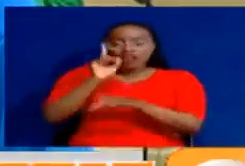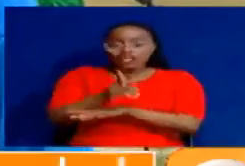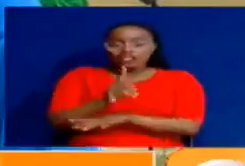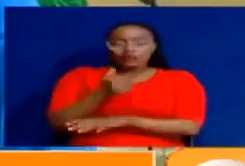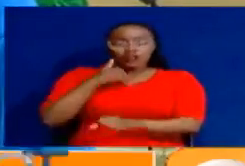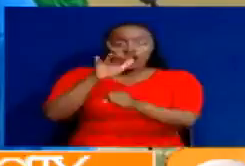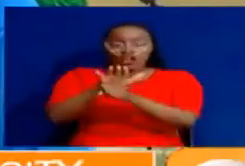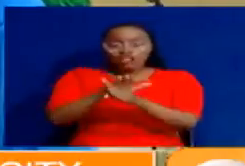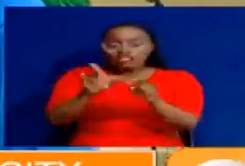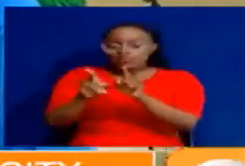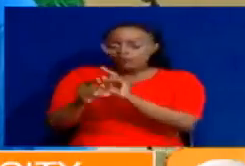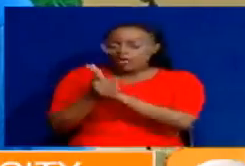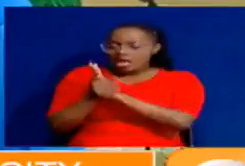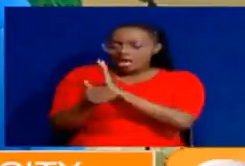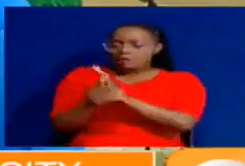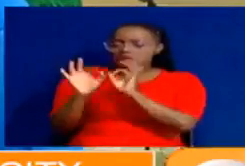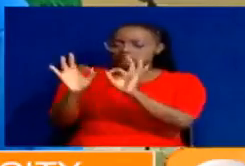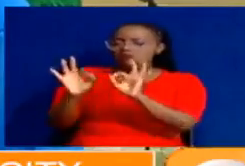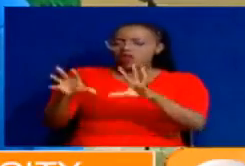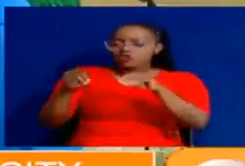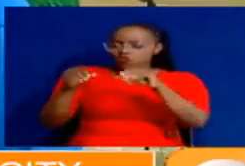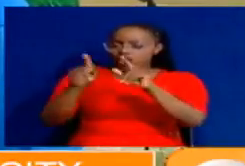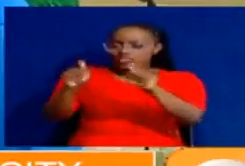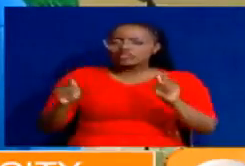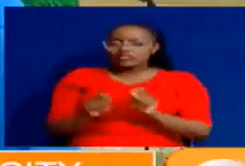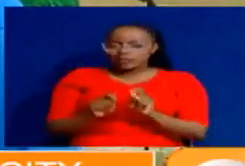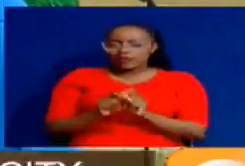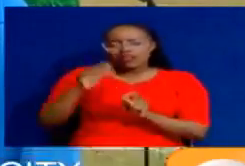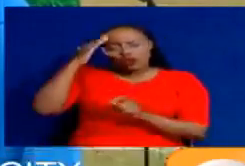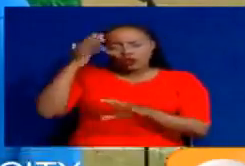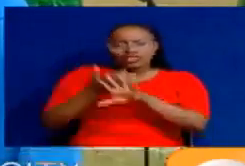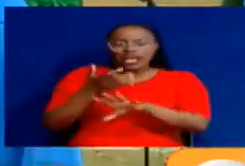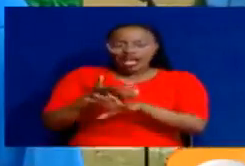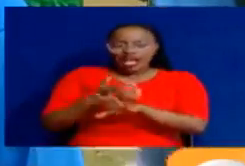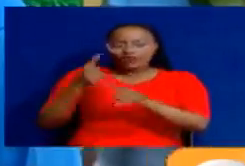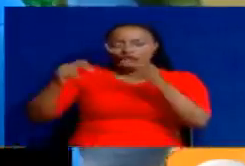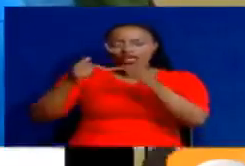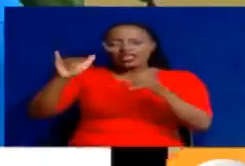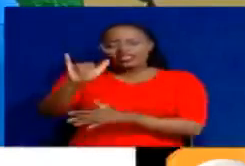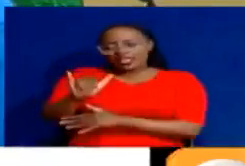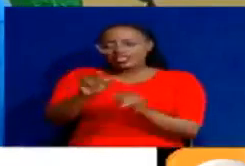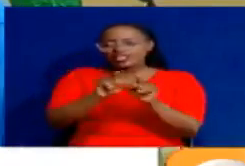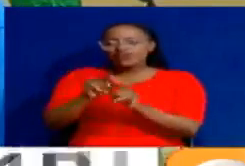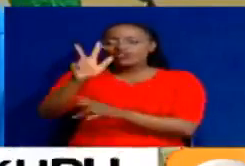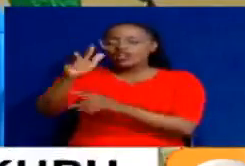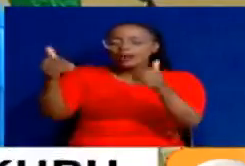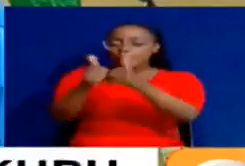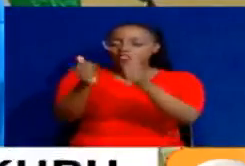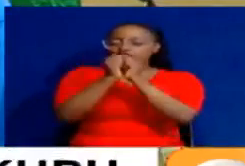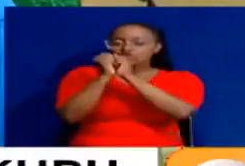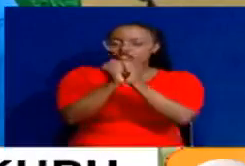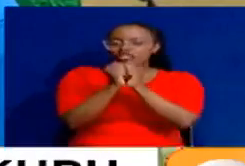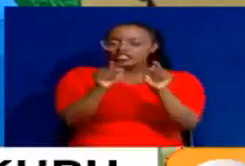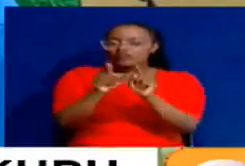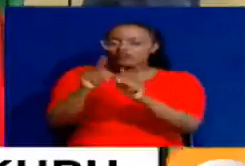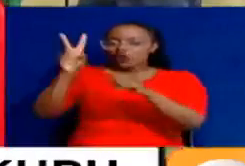disciplined, very tactically disciplined and quality team, and you know it's hard to beat them, but now we played 3 matches with them. We